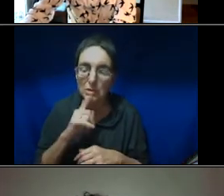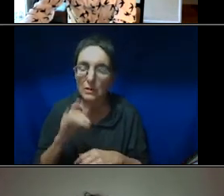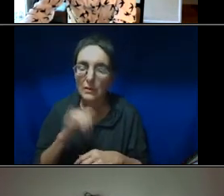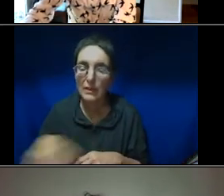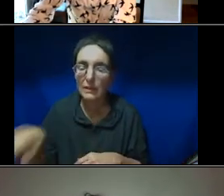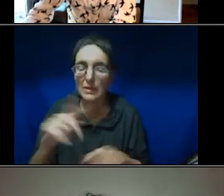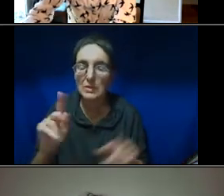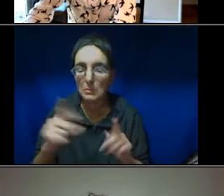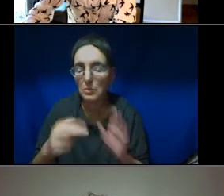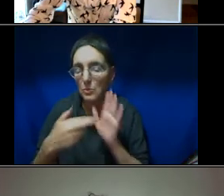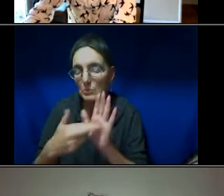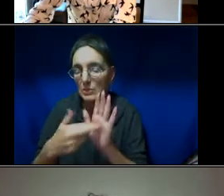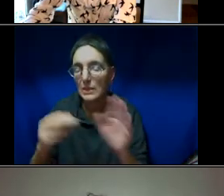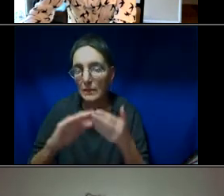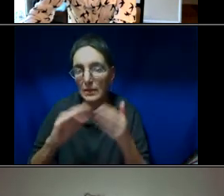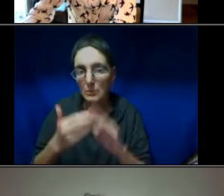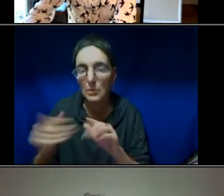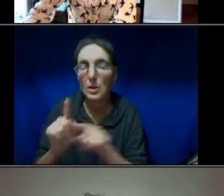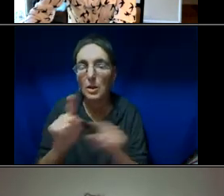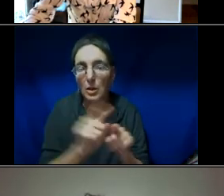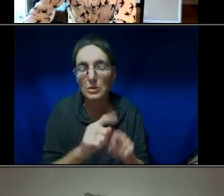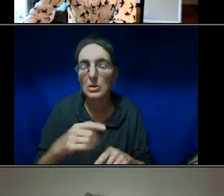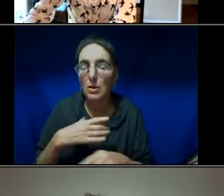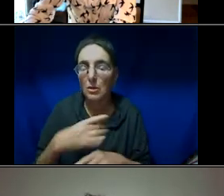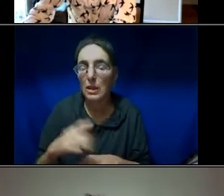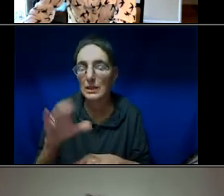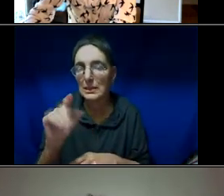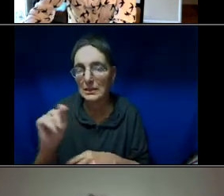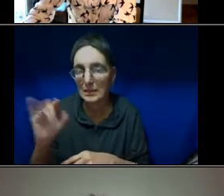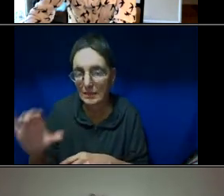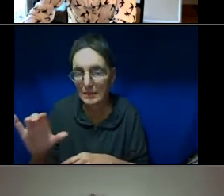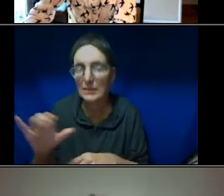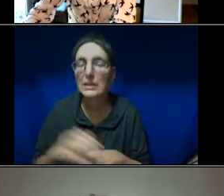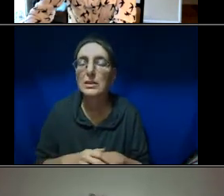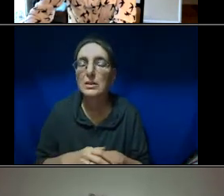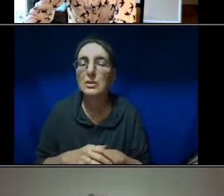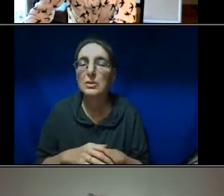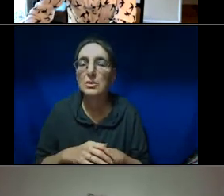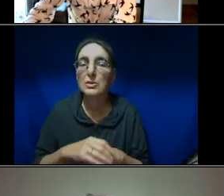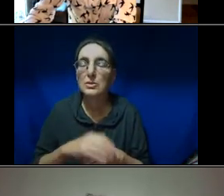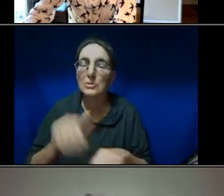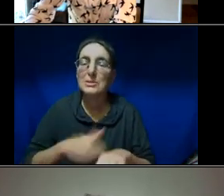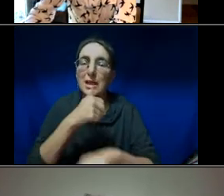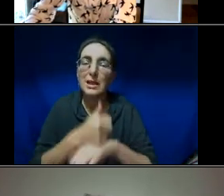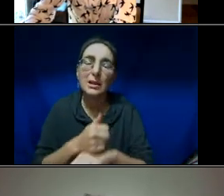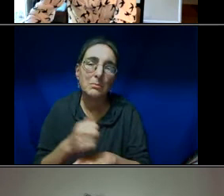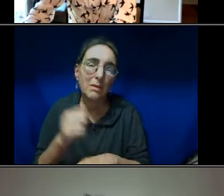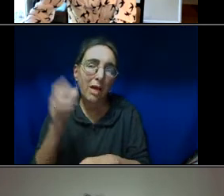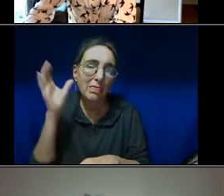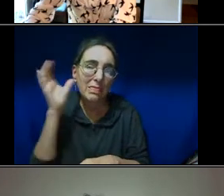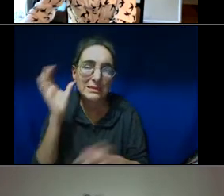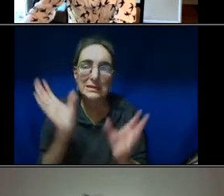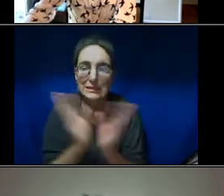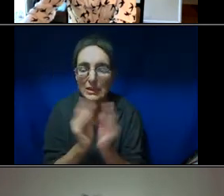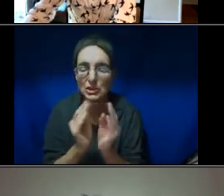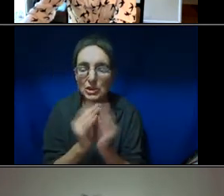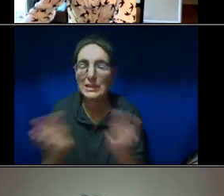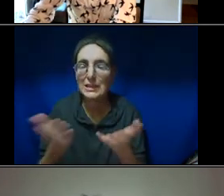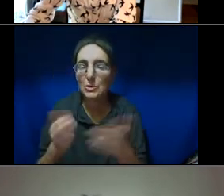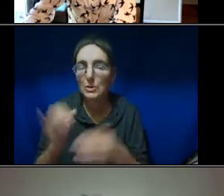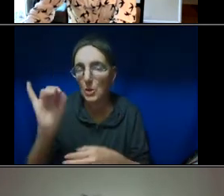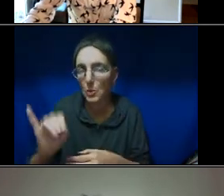we would also like for Caltrans to host a listening session here in West Oakland so that officials can come straight to this